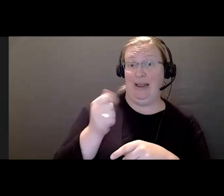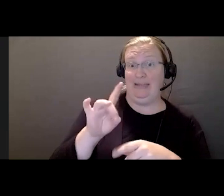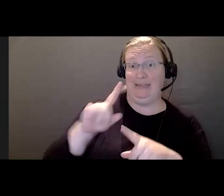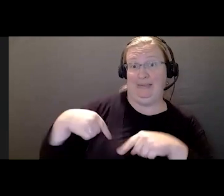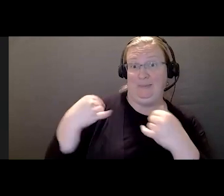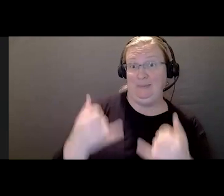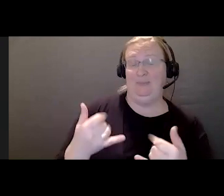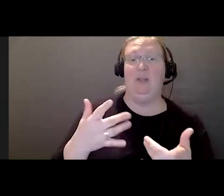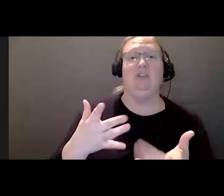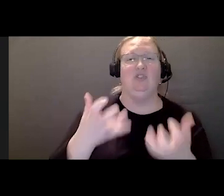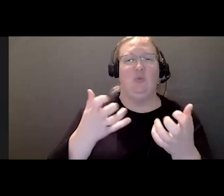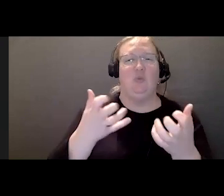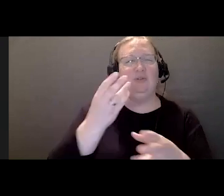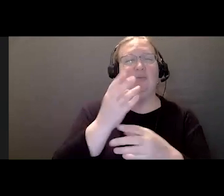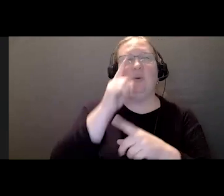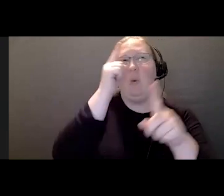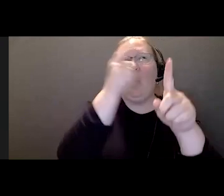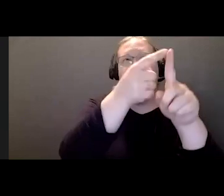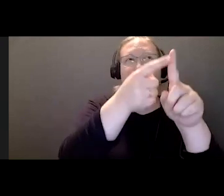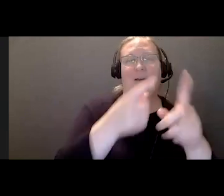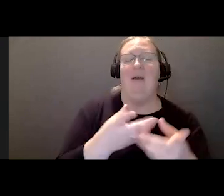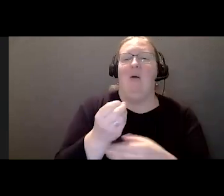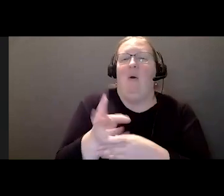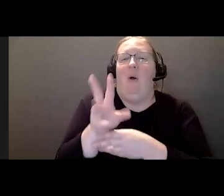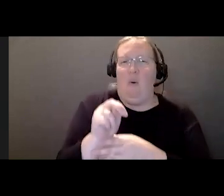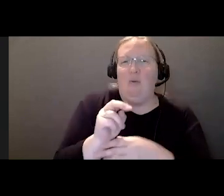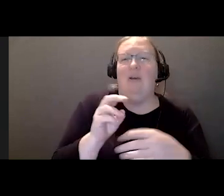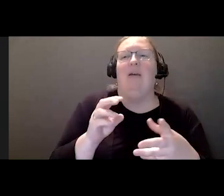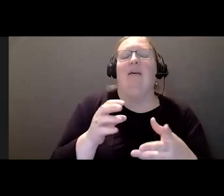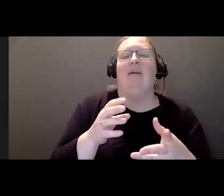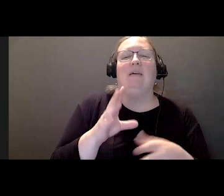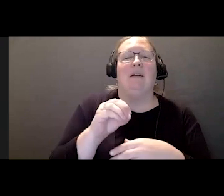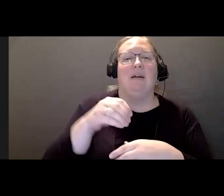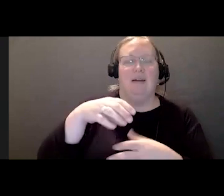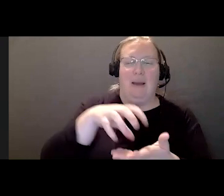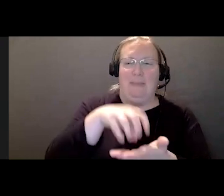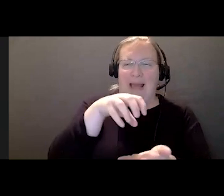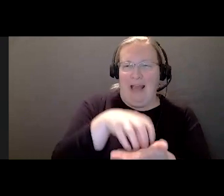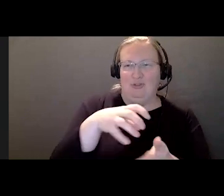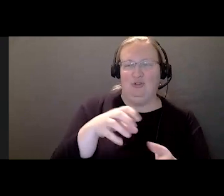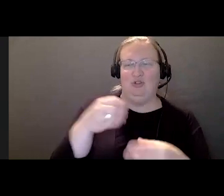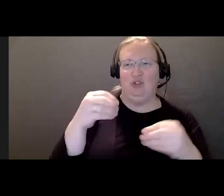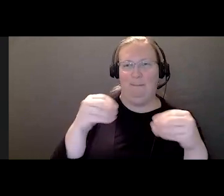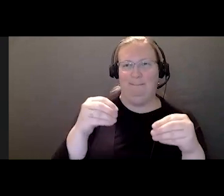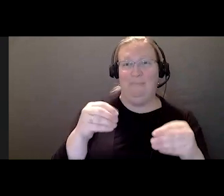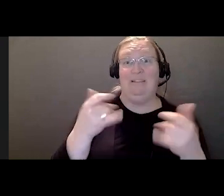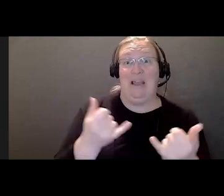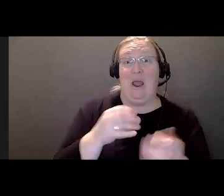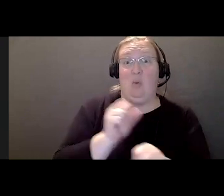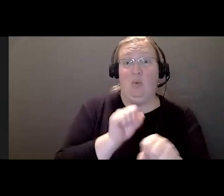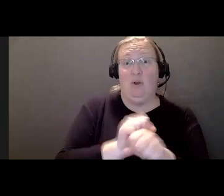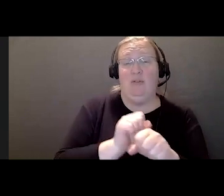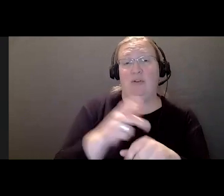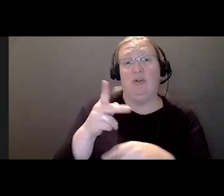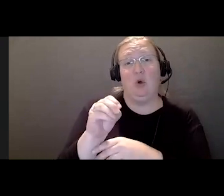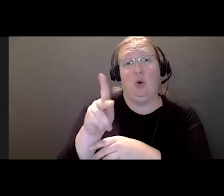owning a cake and cupcake shop. She's currently worked for Cocoa Patisserie, an upscale bakery in Regina.